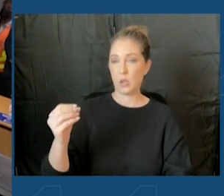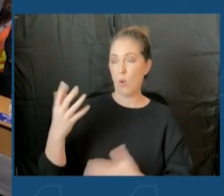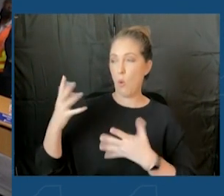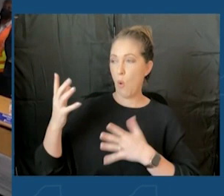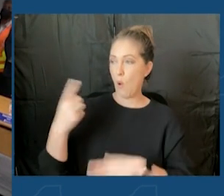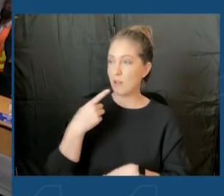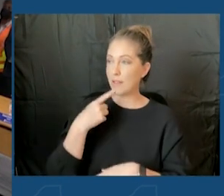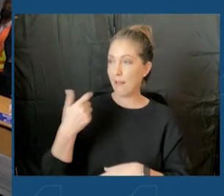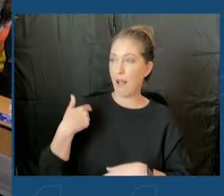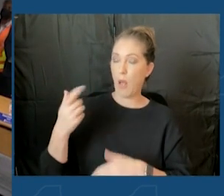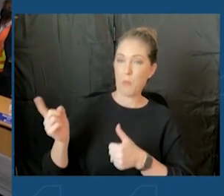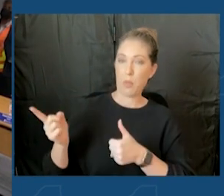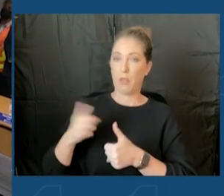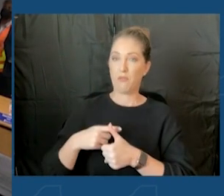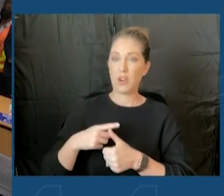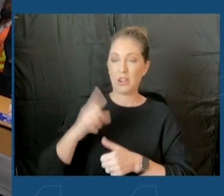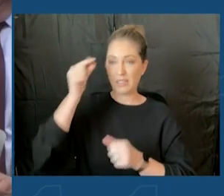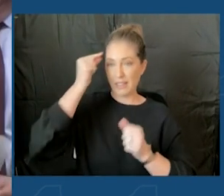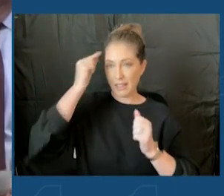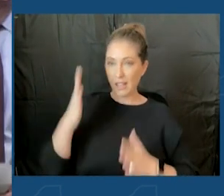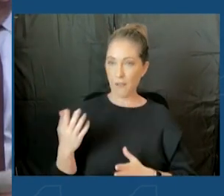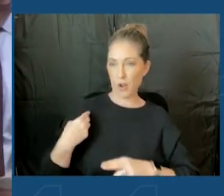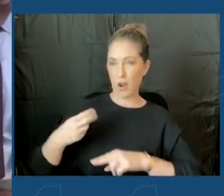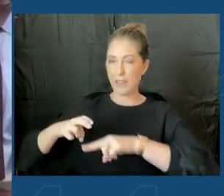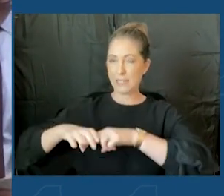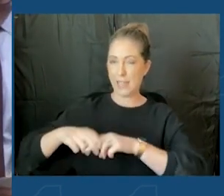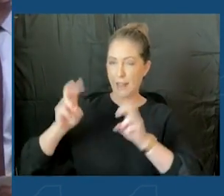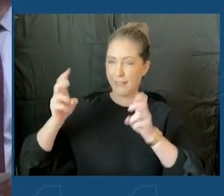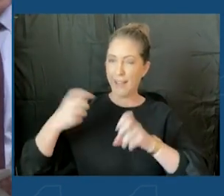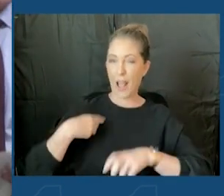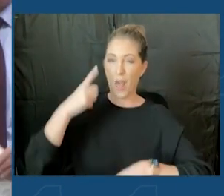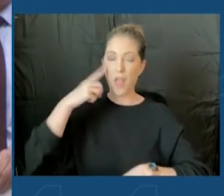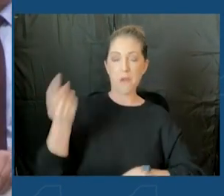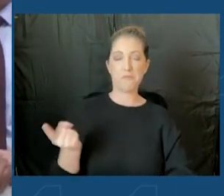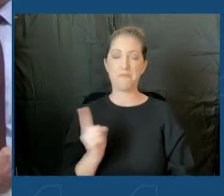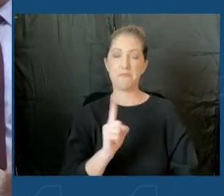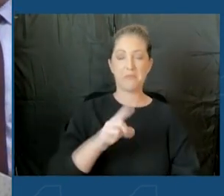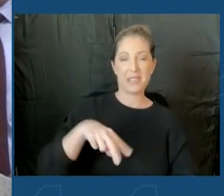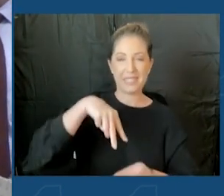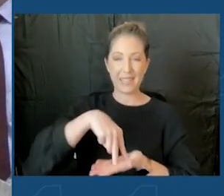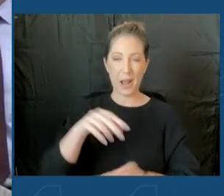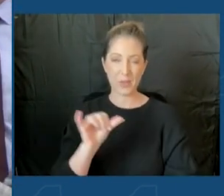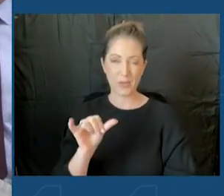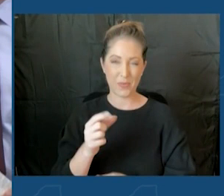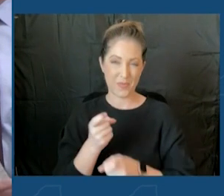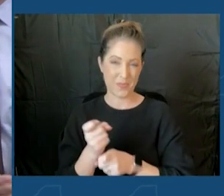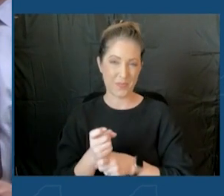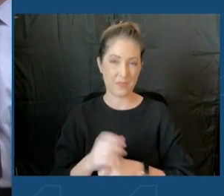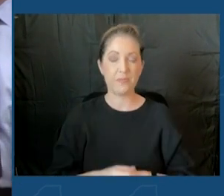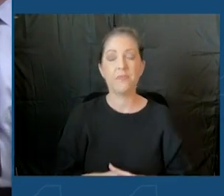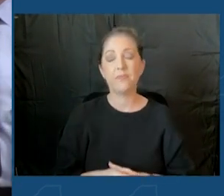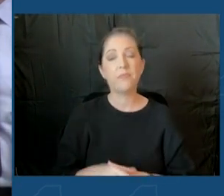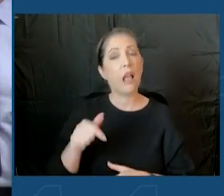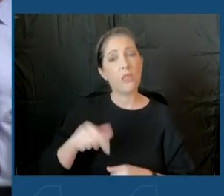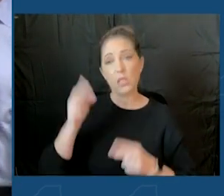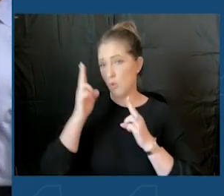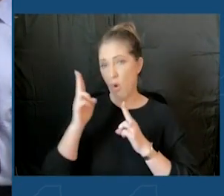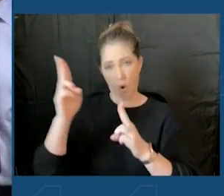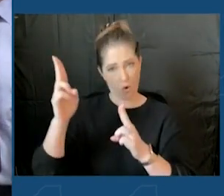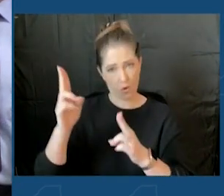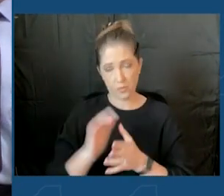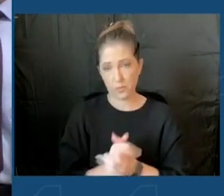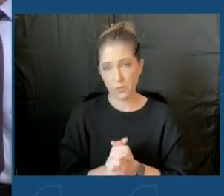also wanted to see if I'd be the first standing governor, too. That's why I thought I'd come over here. And this is an honor for me, first of all, to our MTA